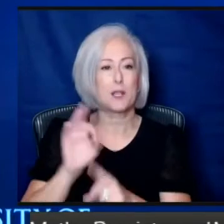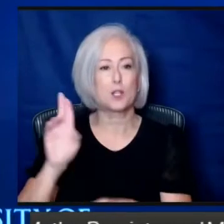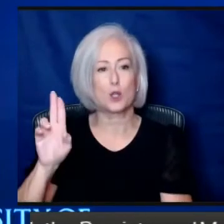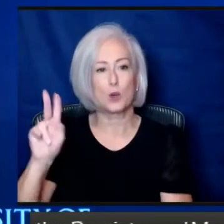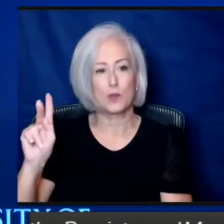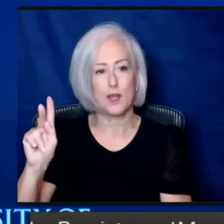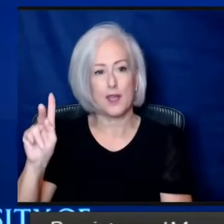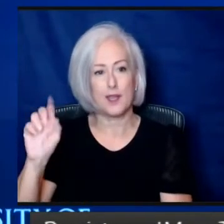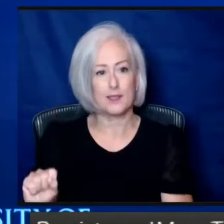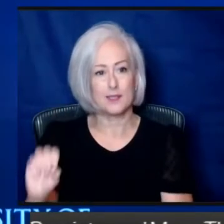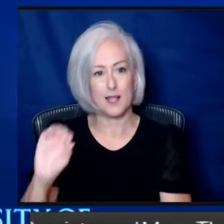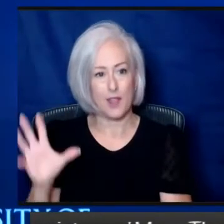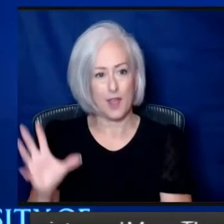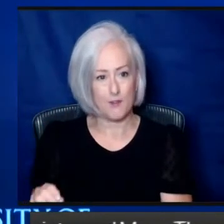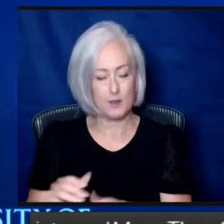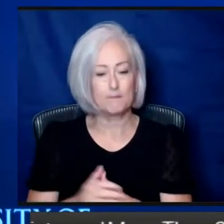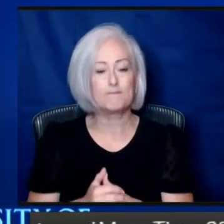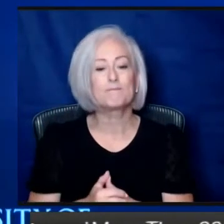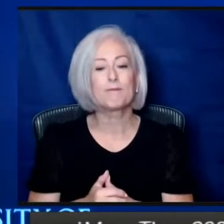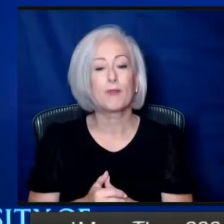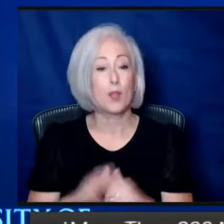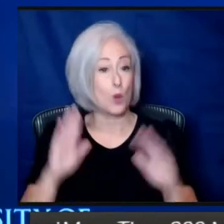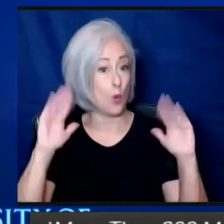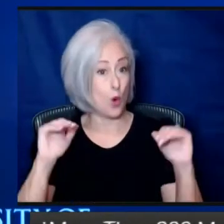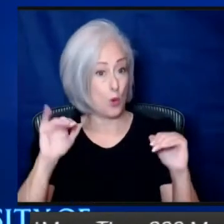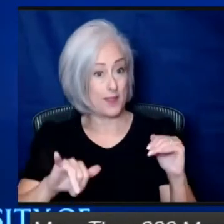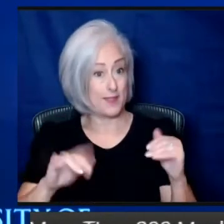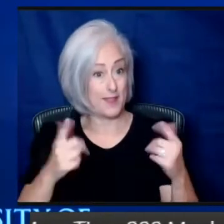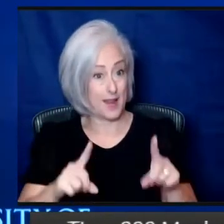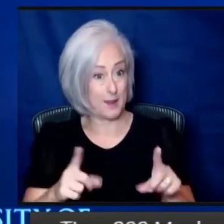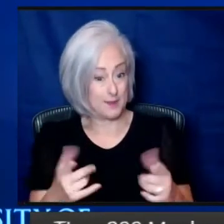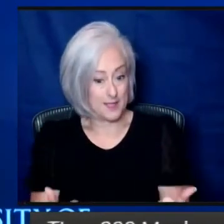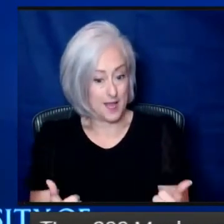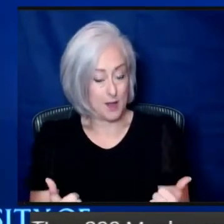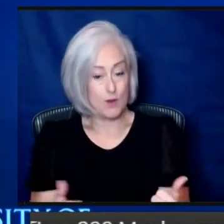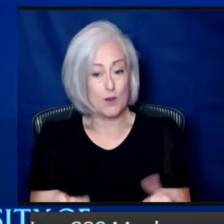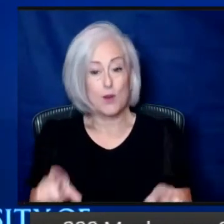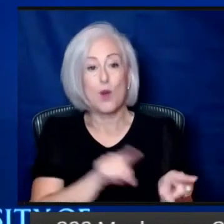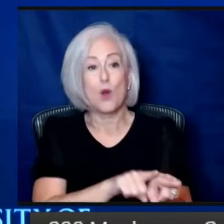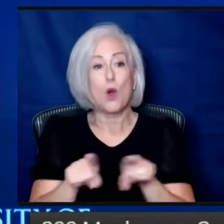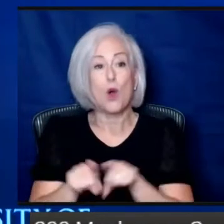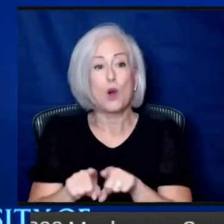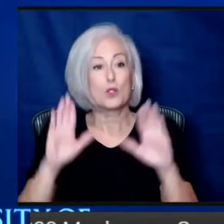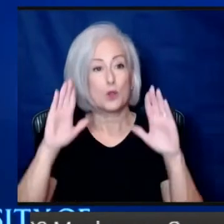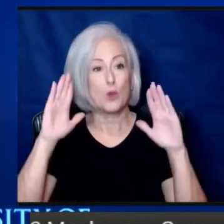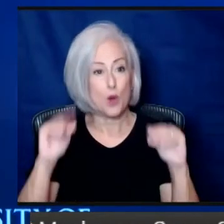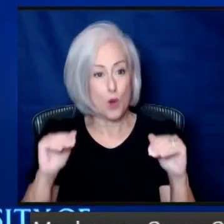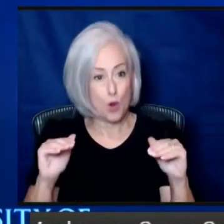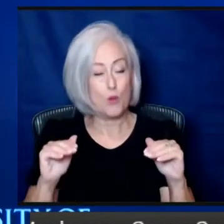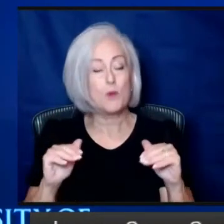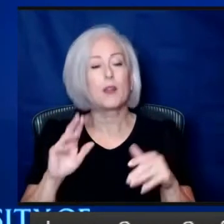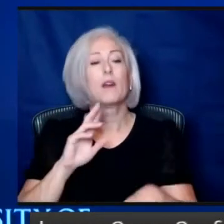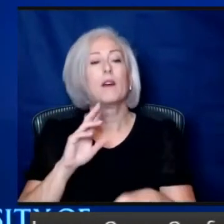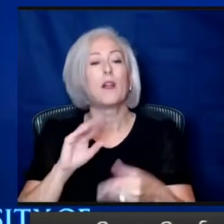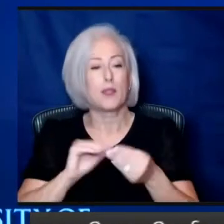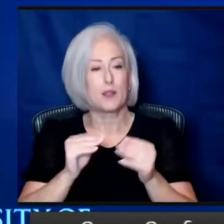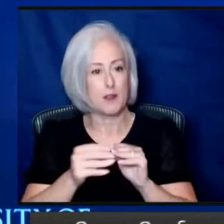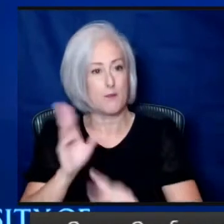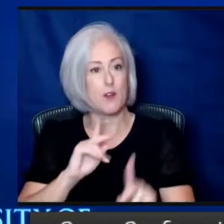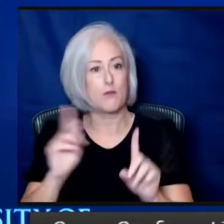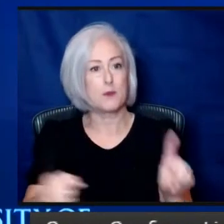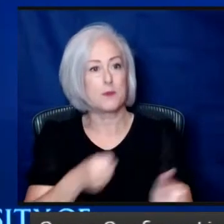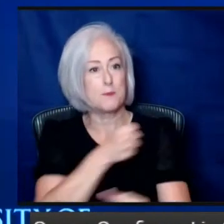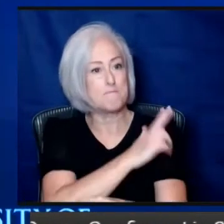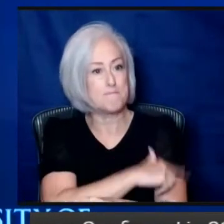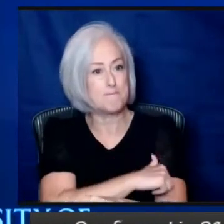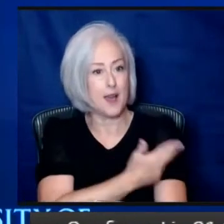all throughout this, we are also hoping that those hospitalizations don't reach that large peak that they did. So I think it's all very good news,